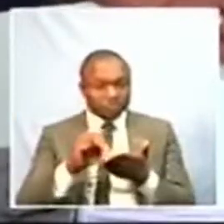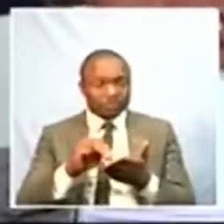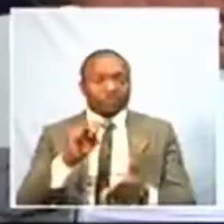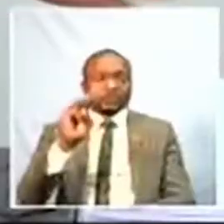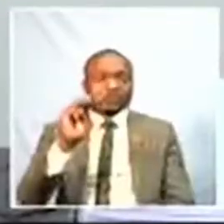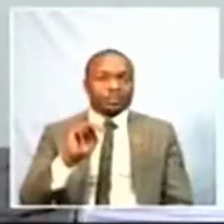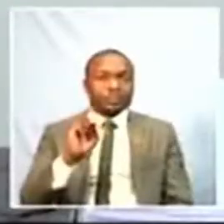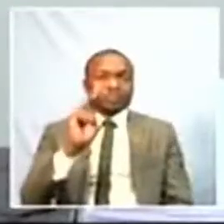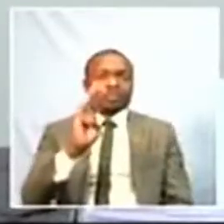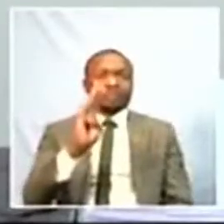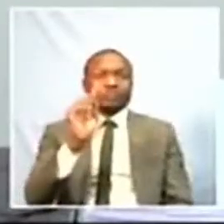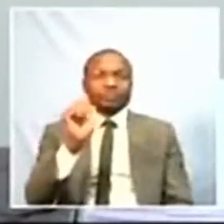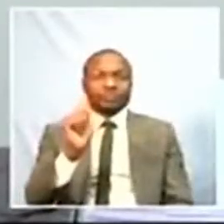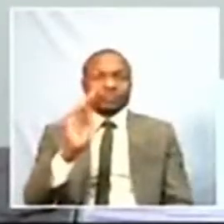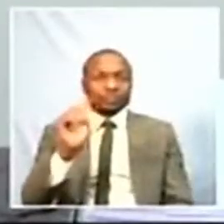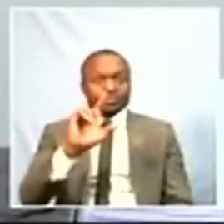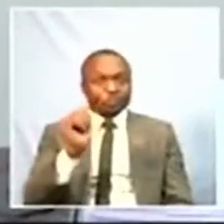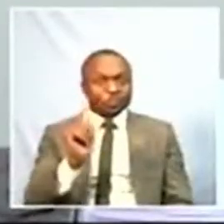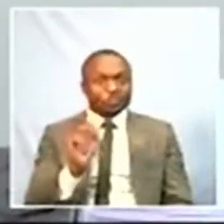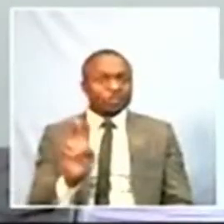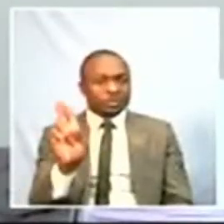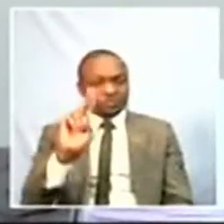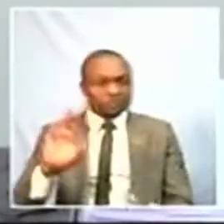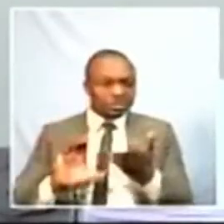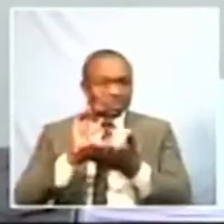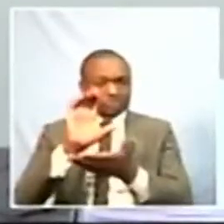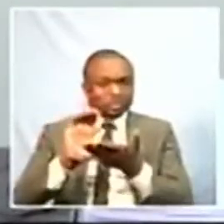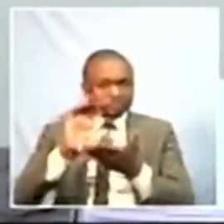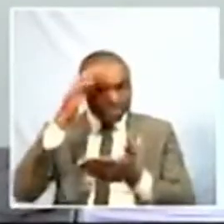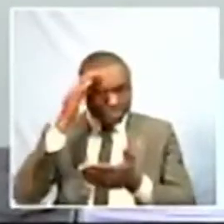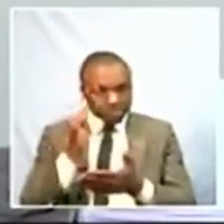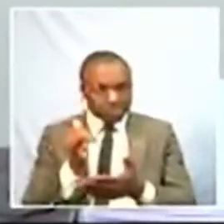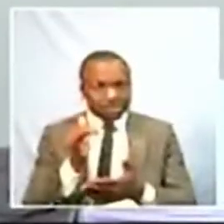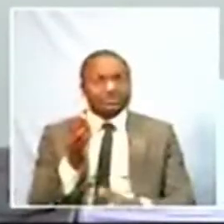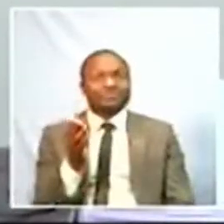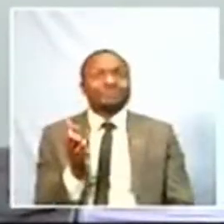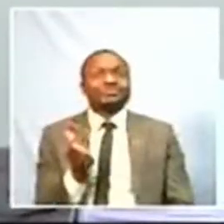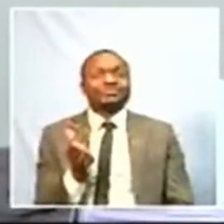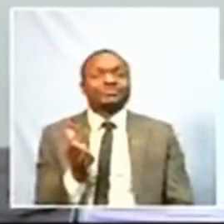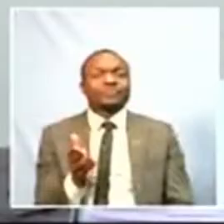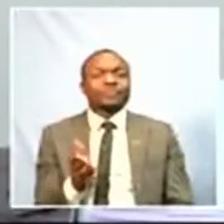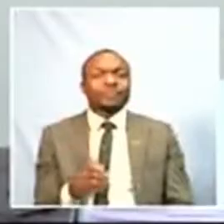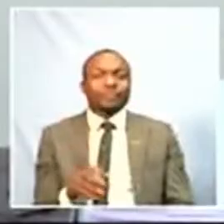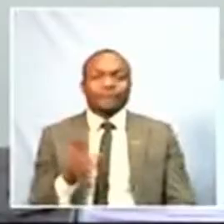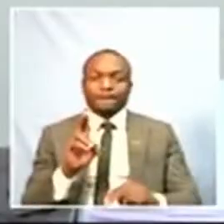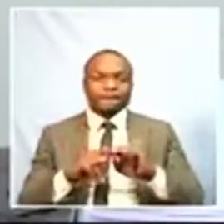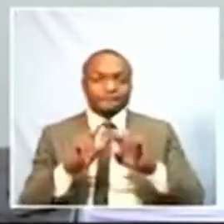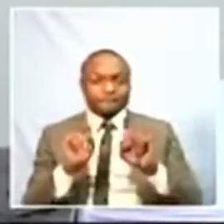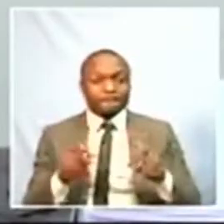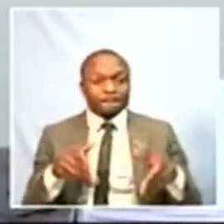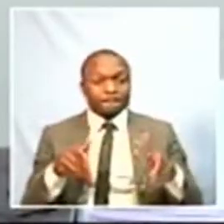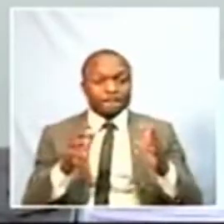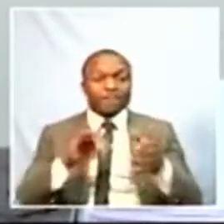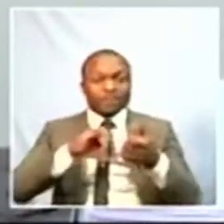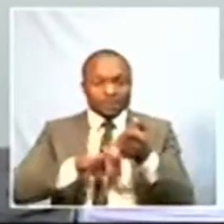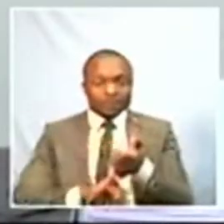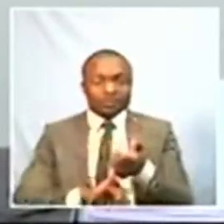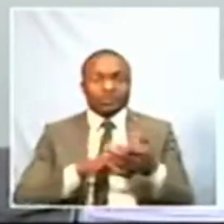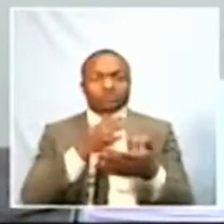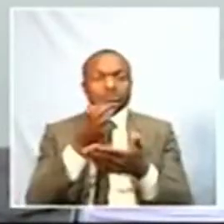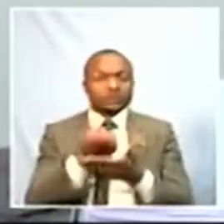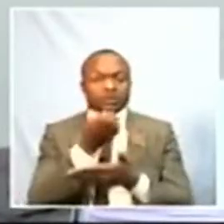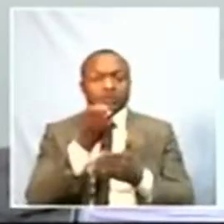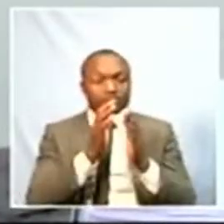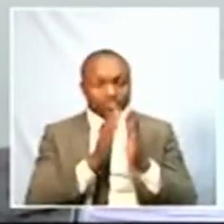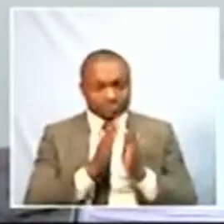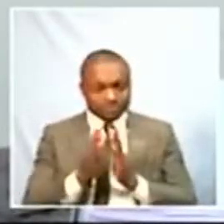Bavala? You want to use it in CHOMA Central. Why do you want to do that? Chair, I will allow the socio-economic planner to